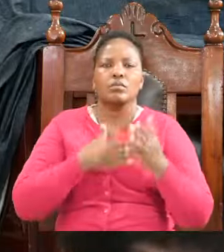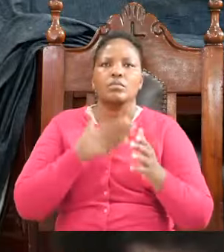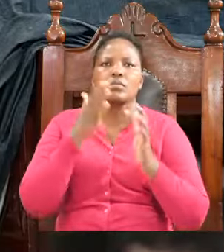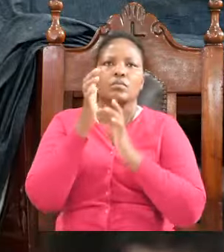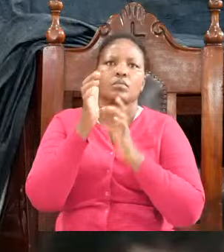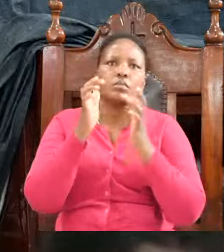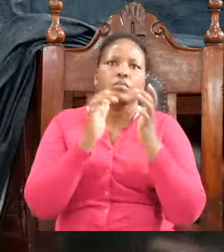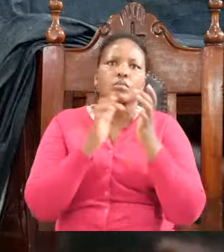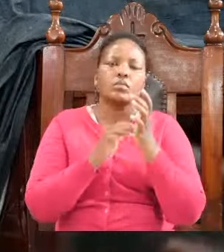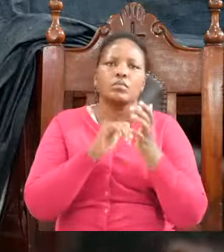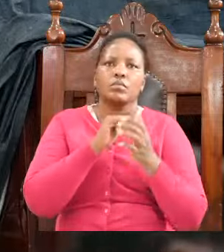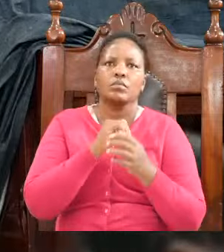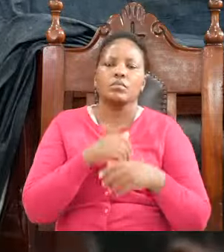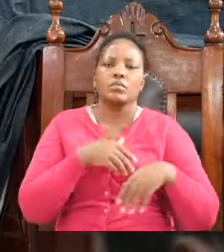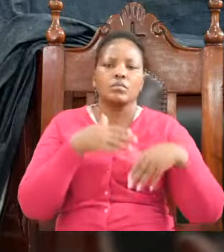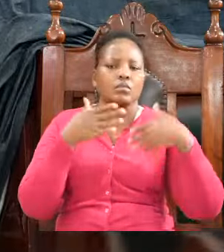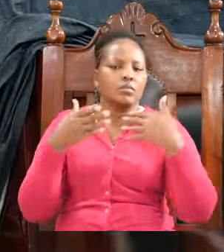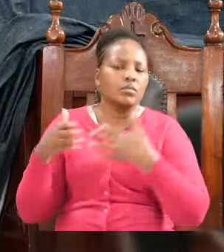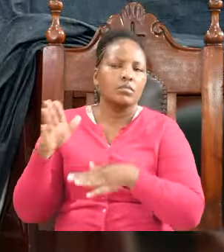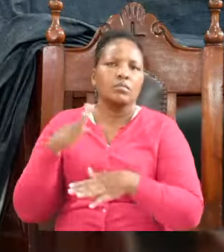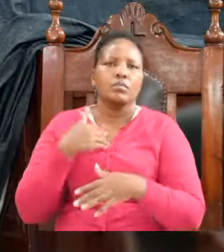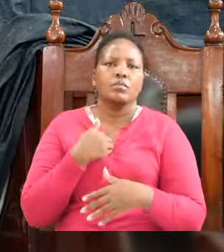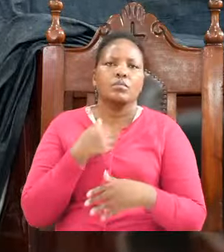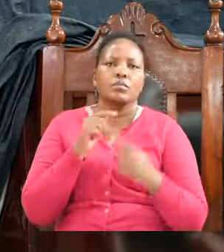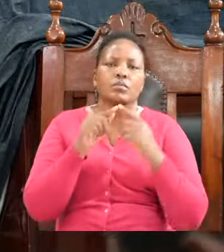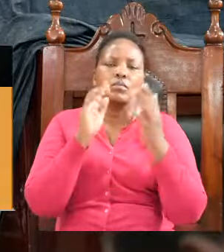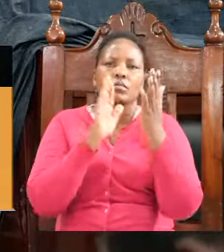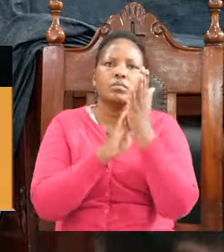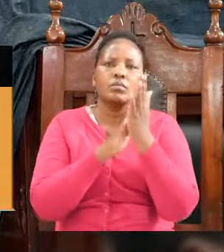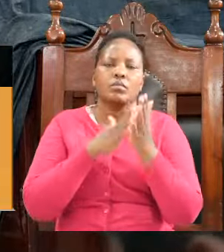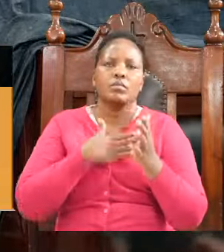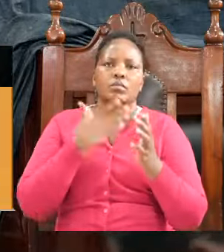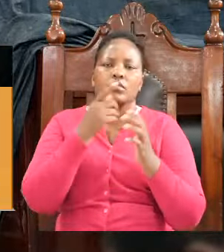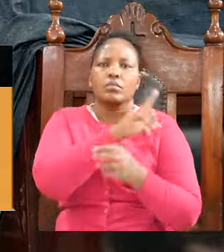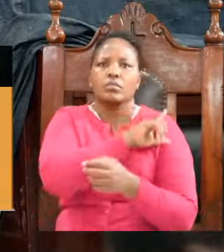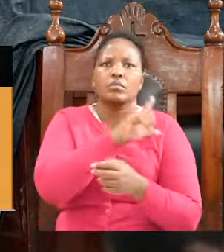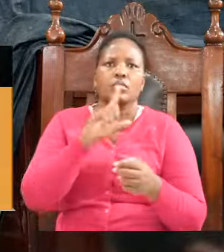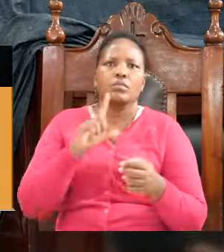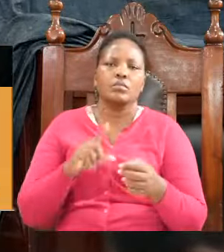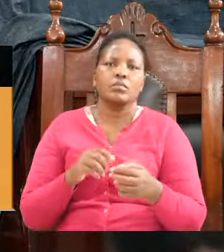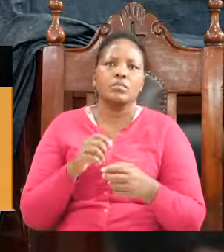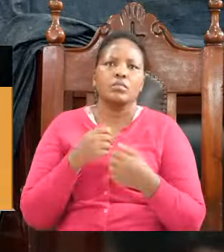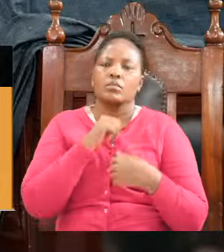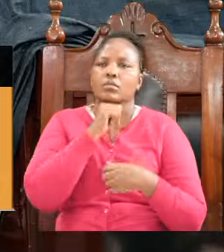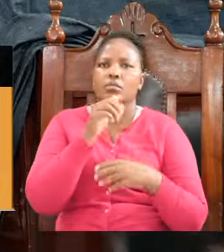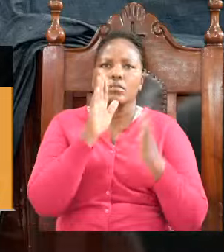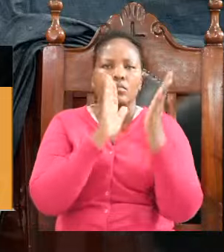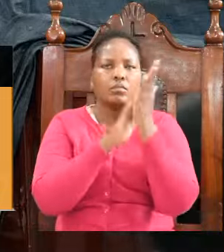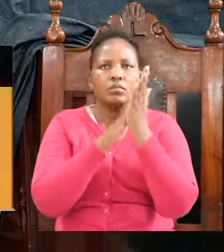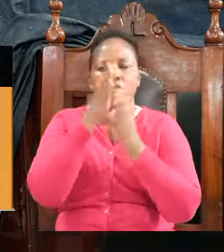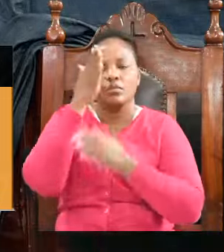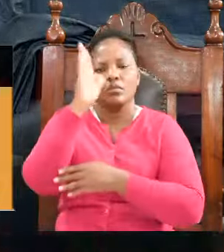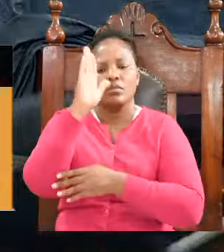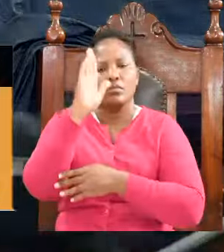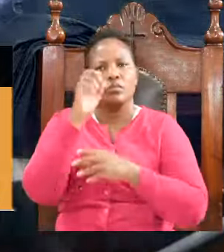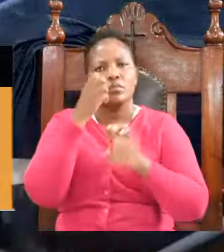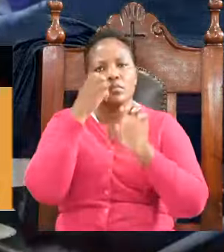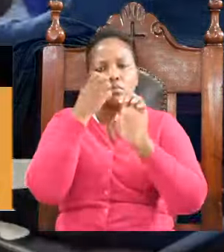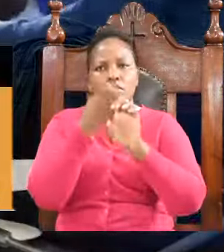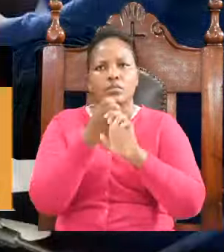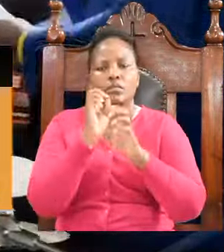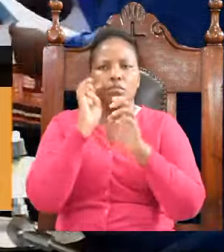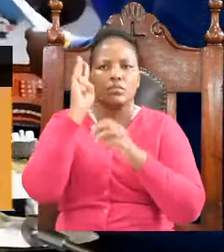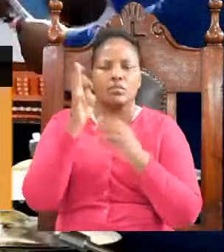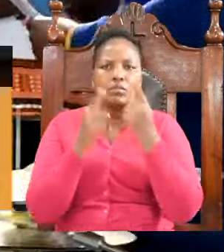Jesus. Out of my way, let me praise my Lord. If I don't praise him, the rocks got